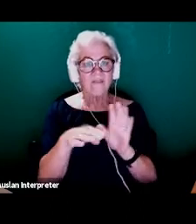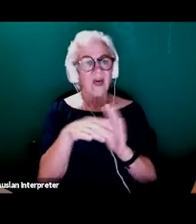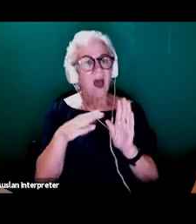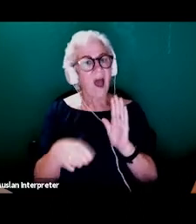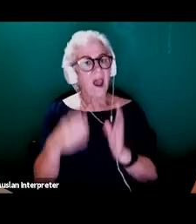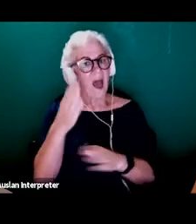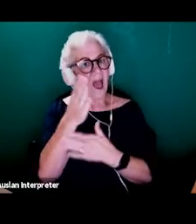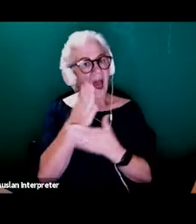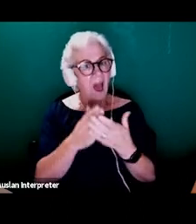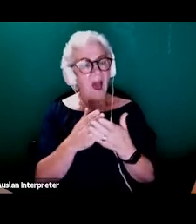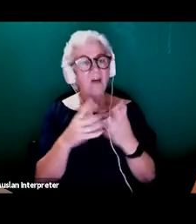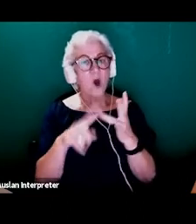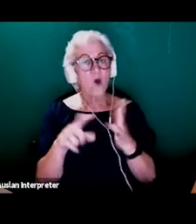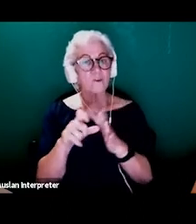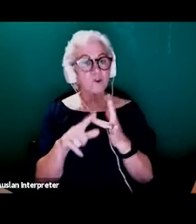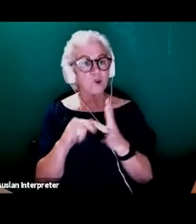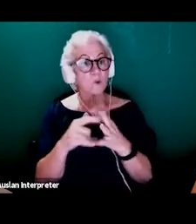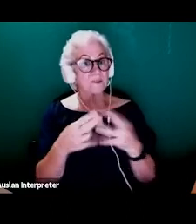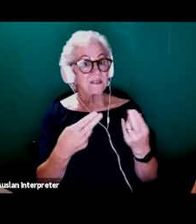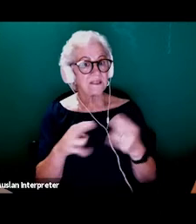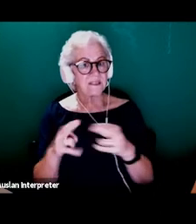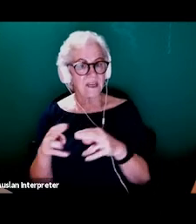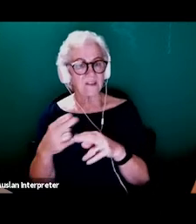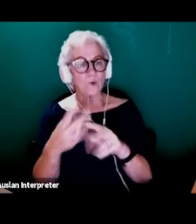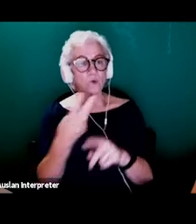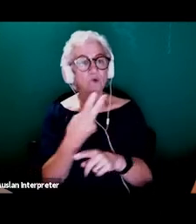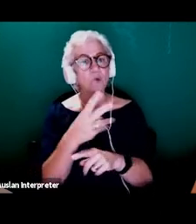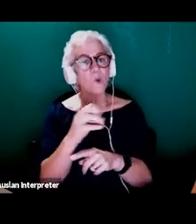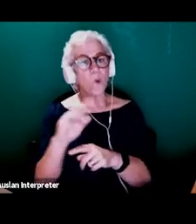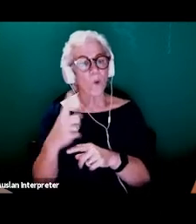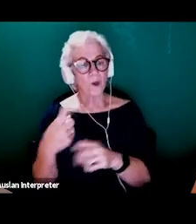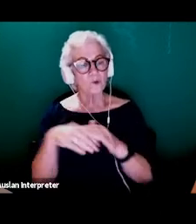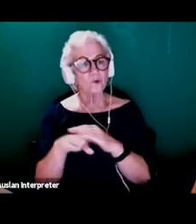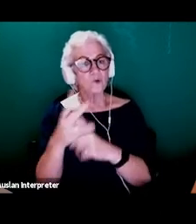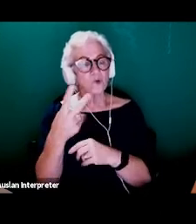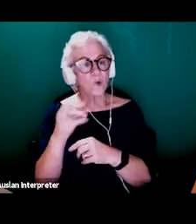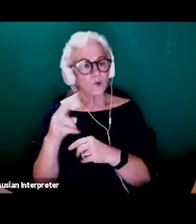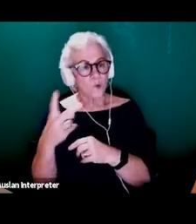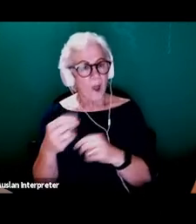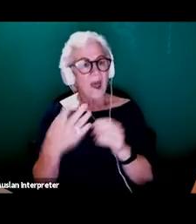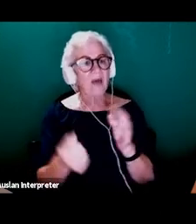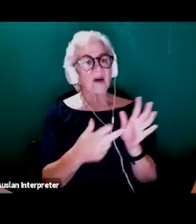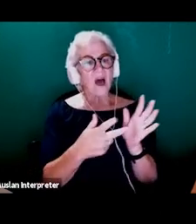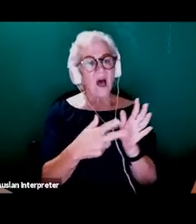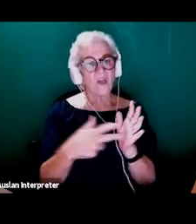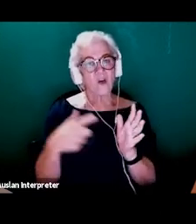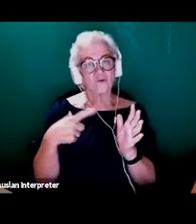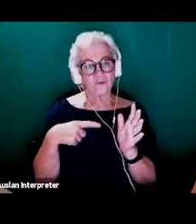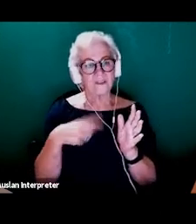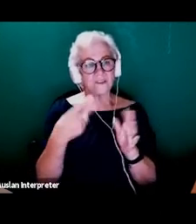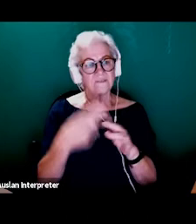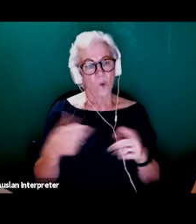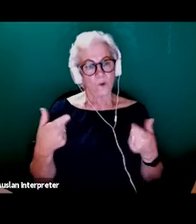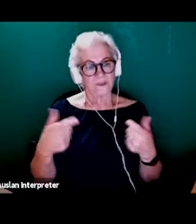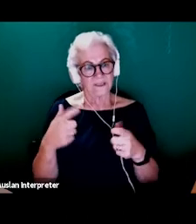receiving OAT between 2001 and 2020, and a third of other cause deaths among this cohort. This represents